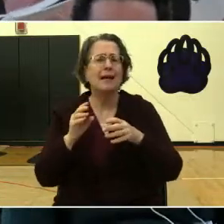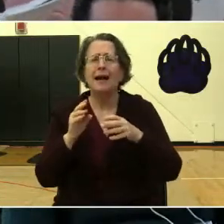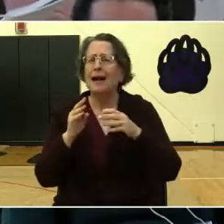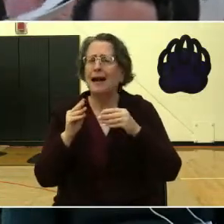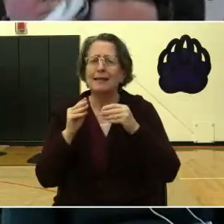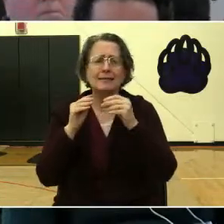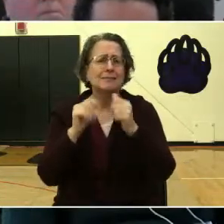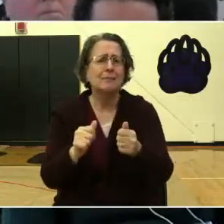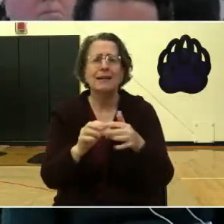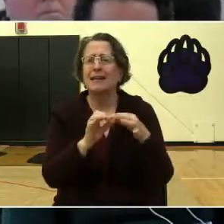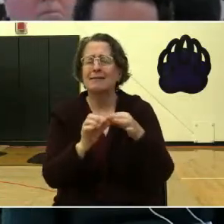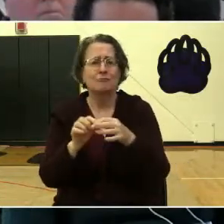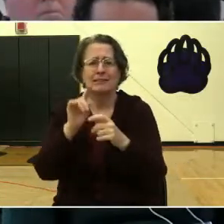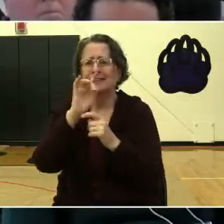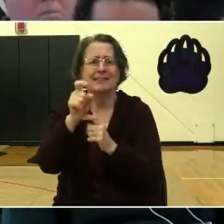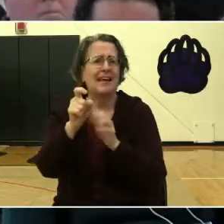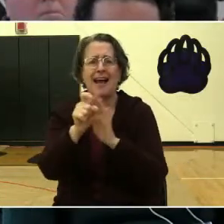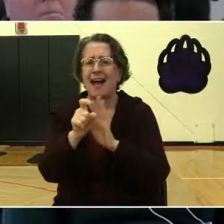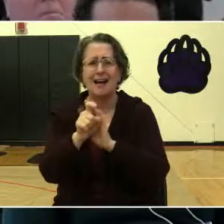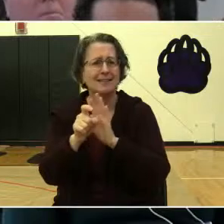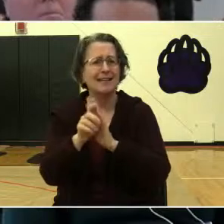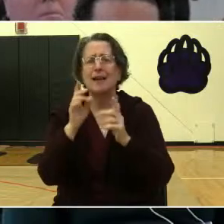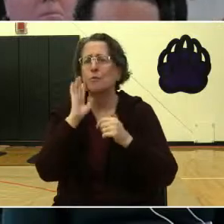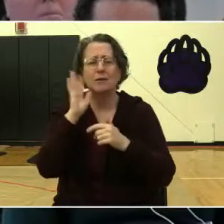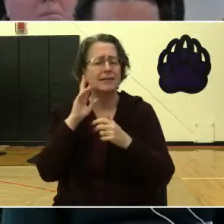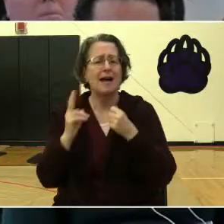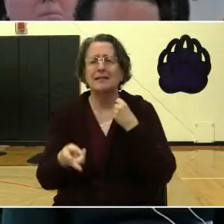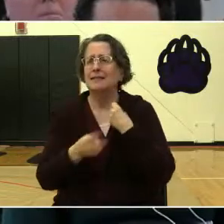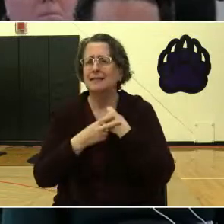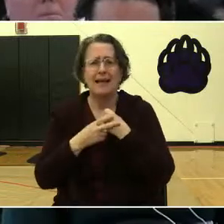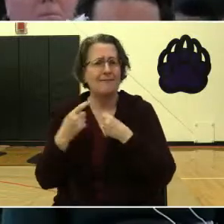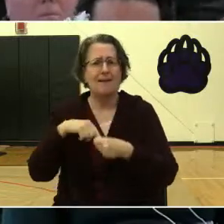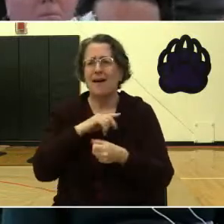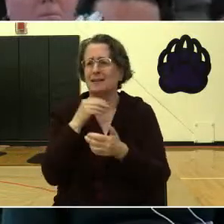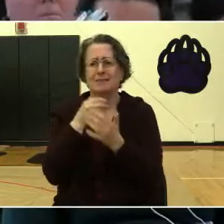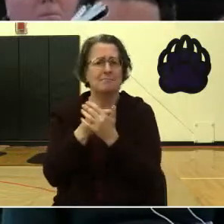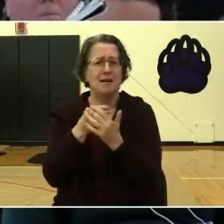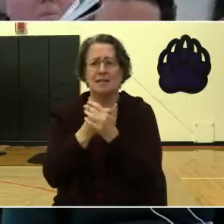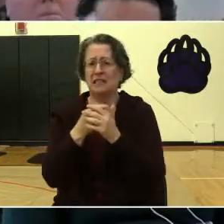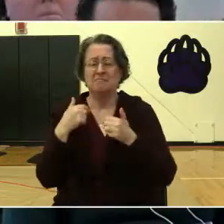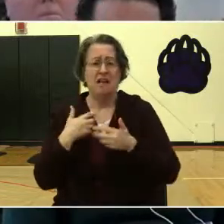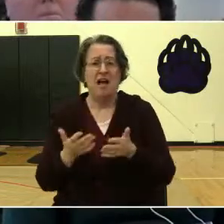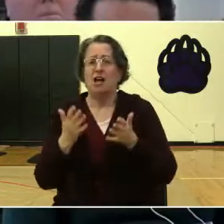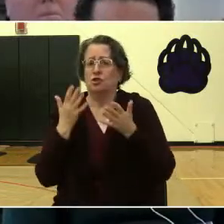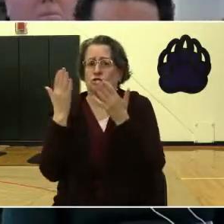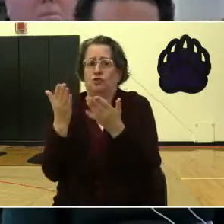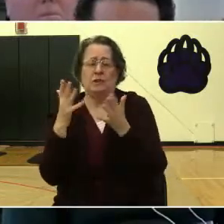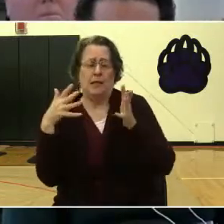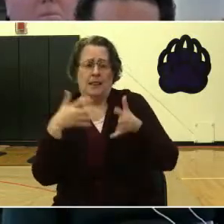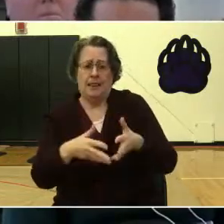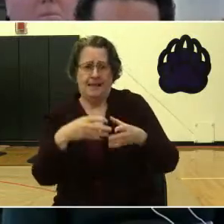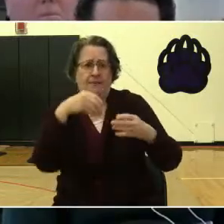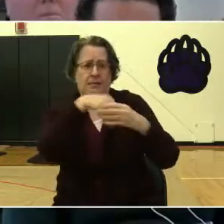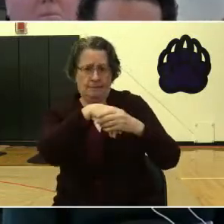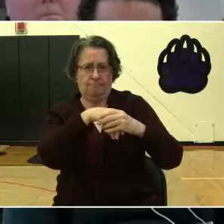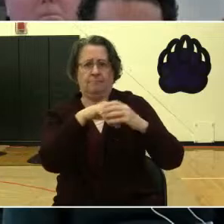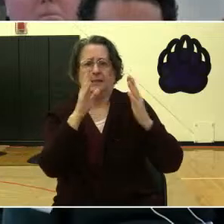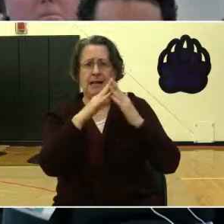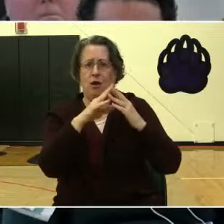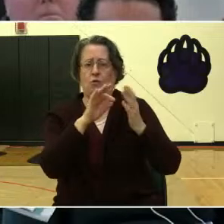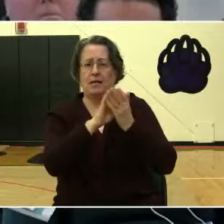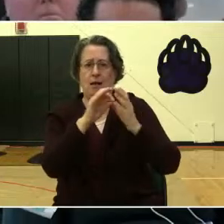to vote no on this to so we can just leave that money in the town accounts and then I hope that